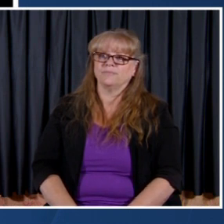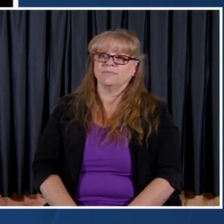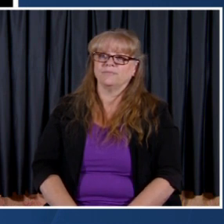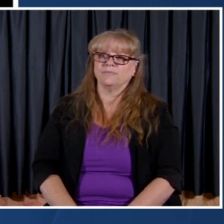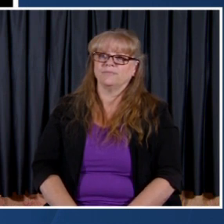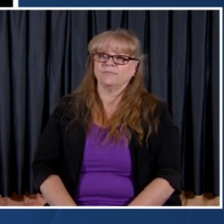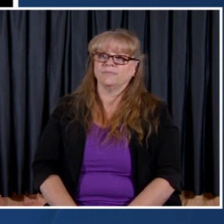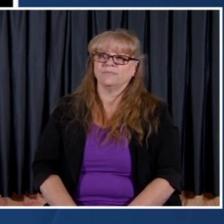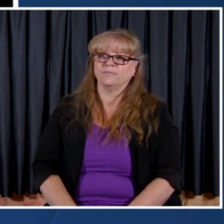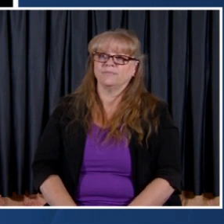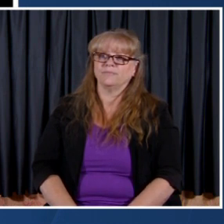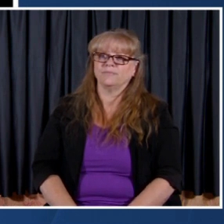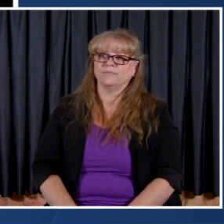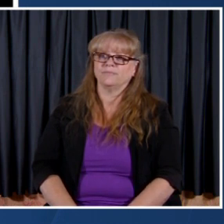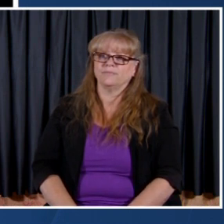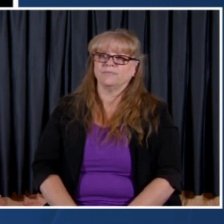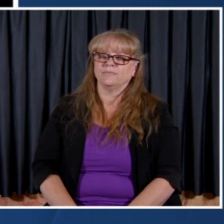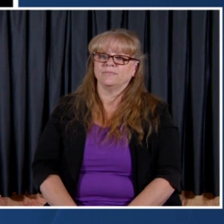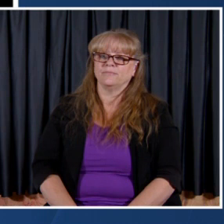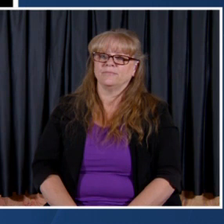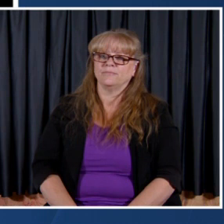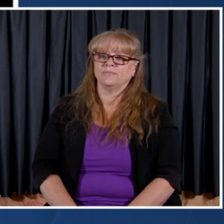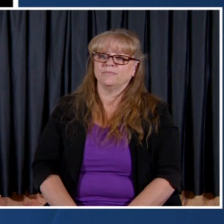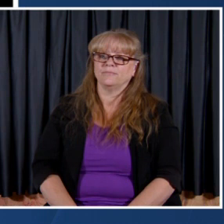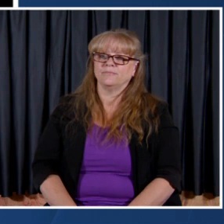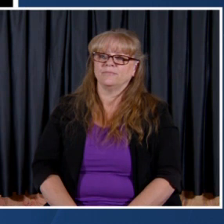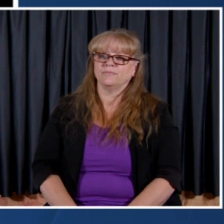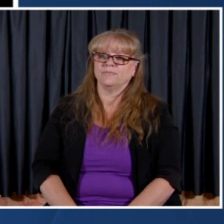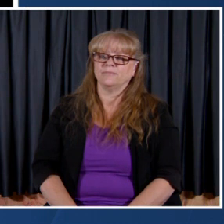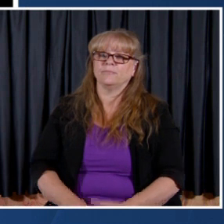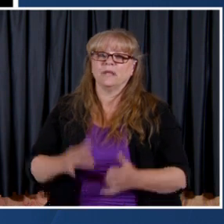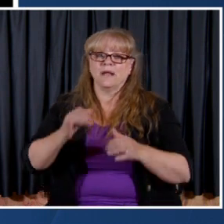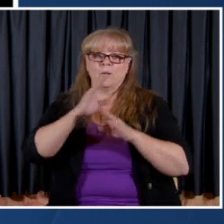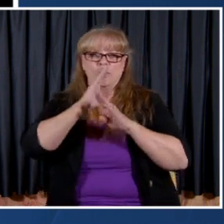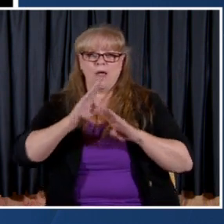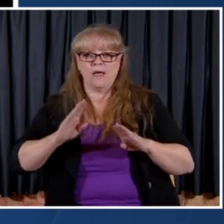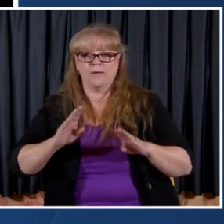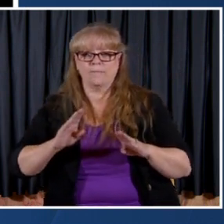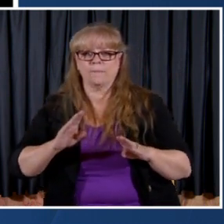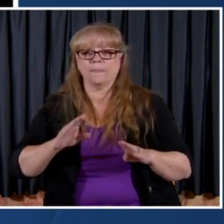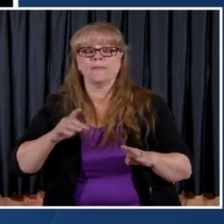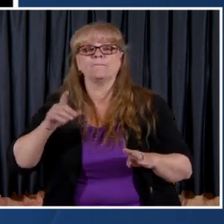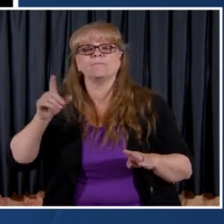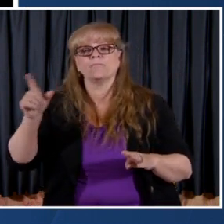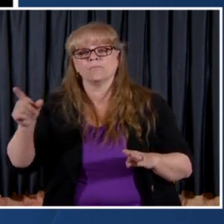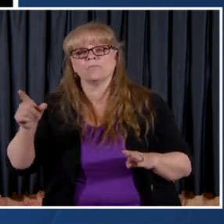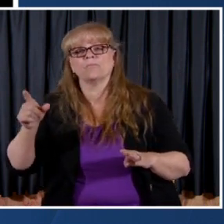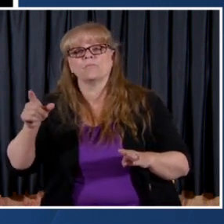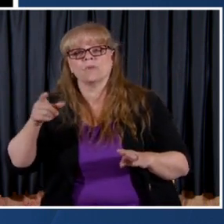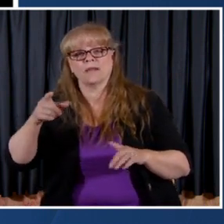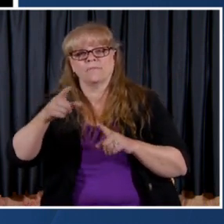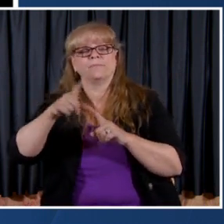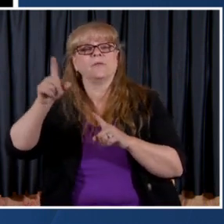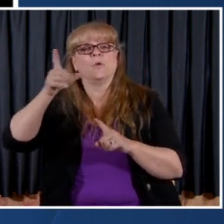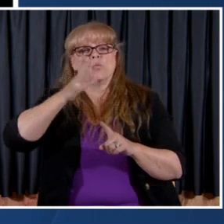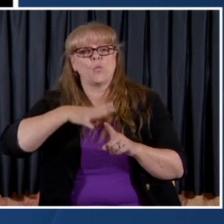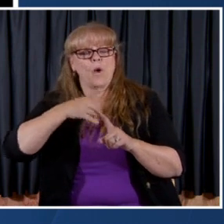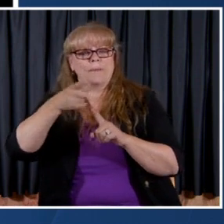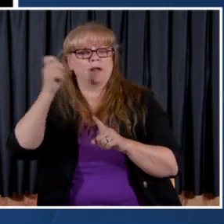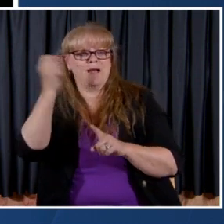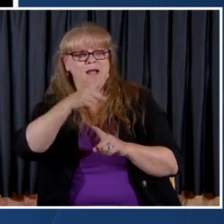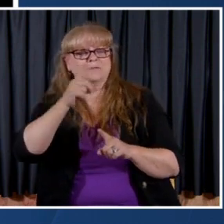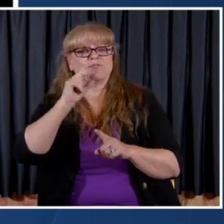Hi, Governor. This is Vinny Del Judas at Bloomberg News in Denver. Families are in need of food assistance. How are Colorado's food